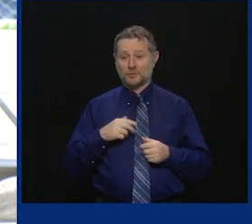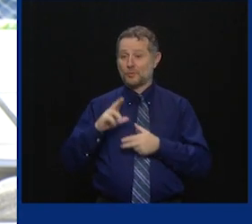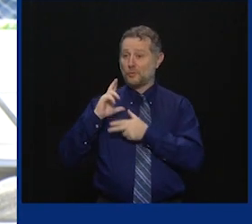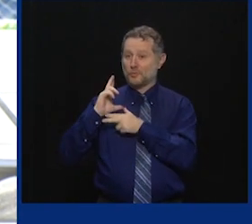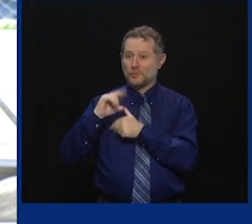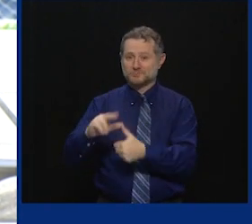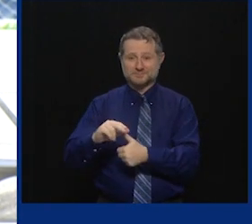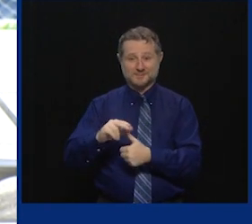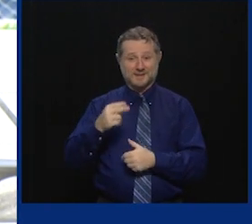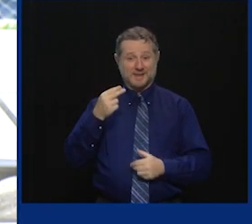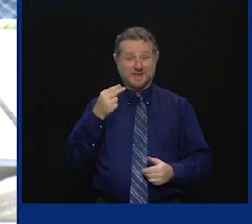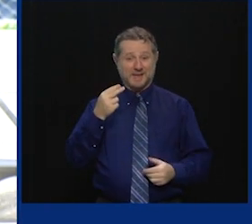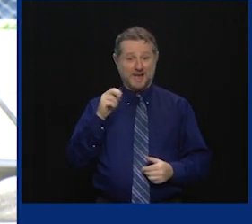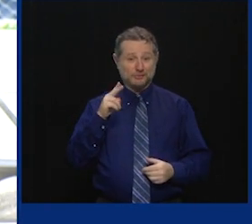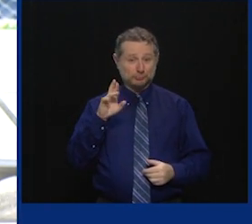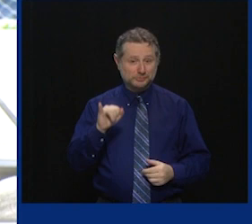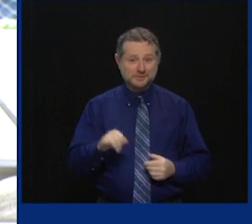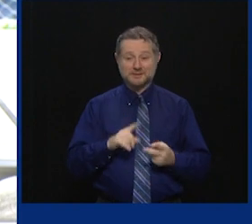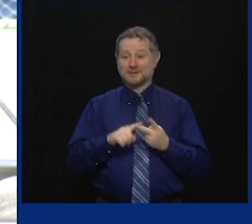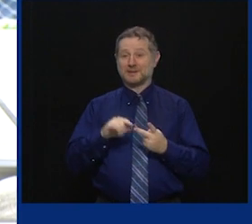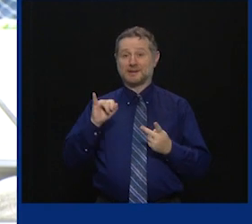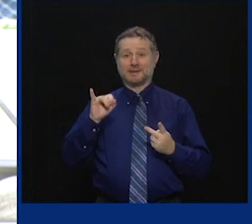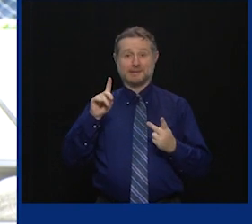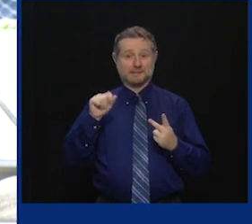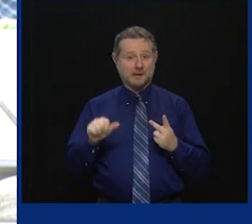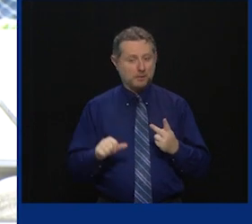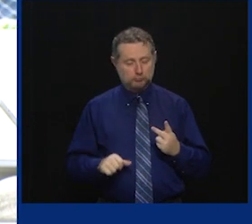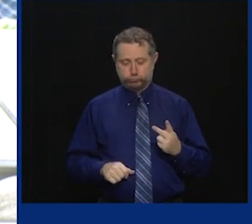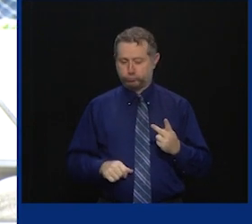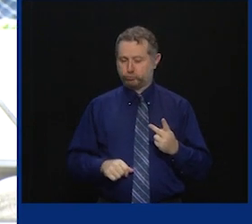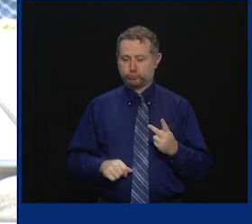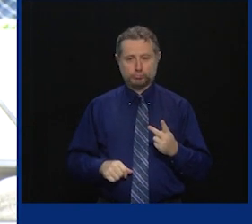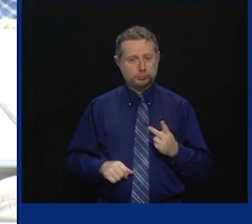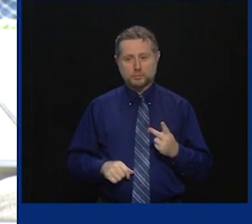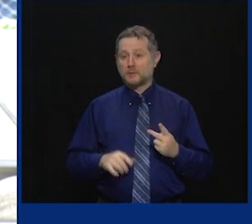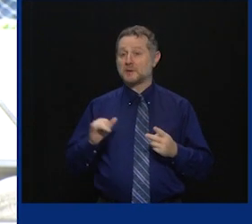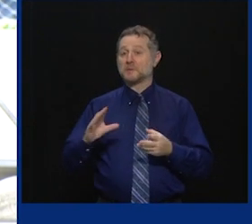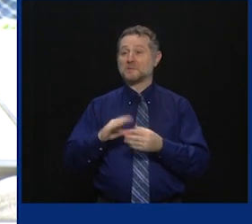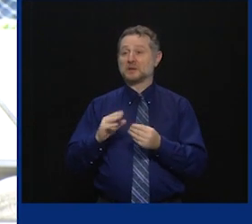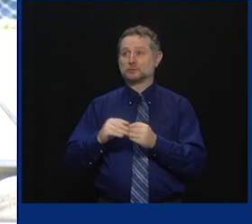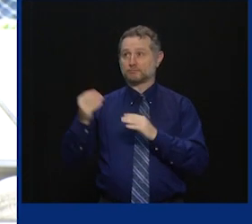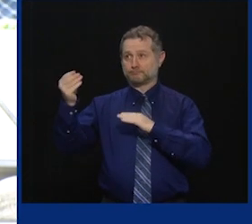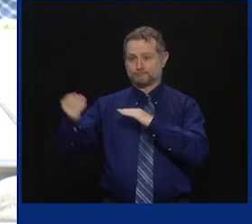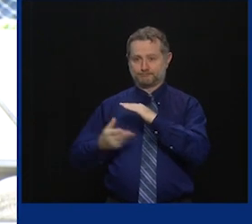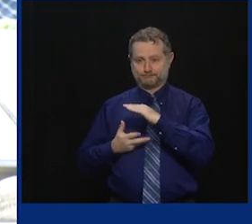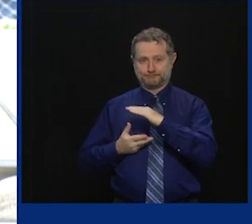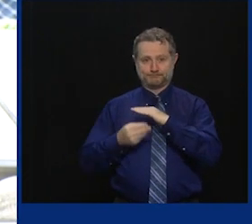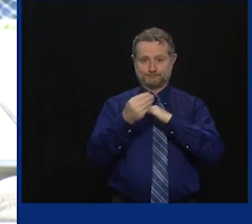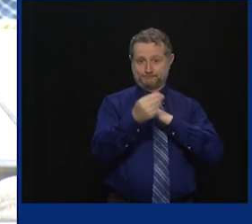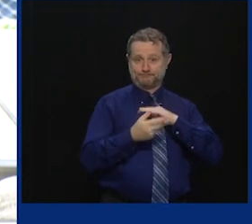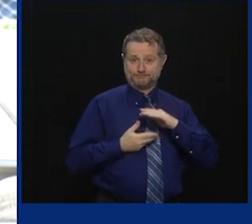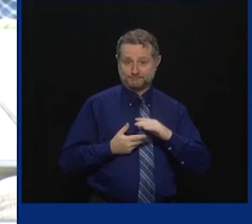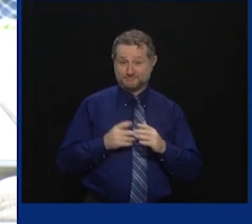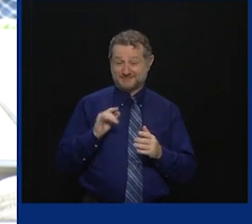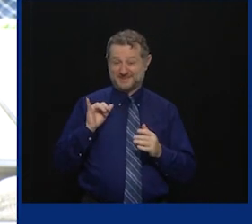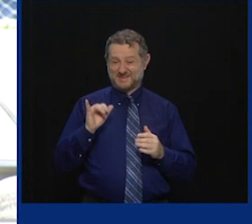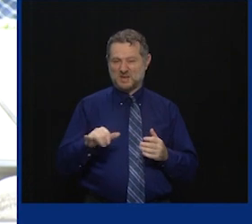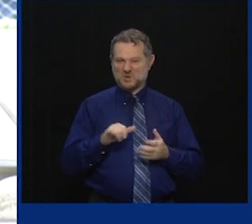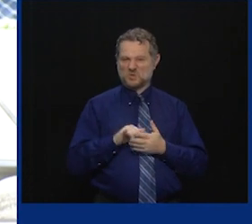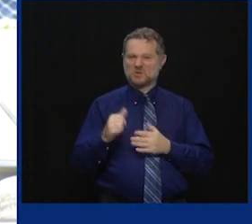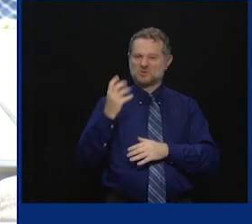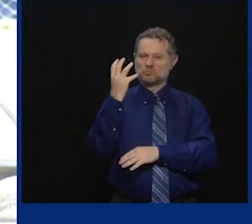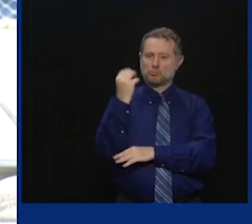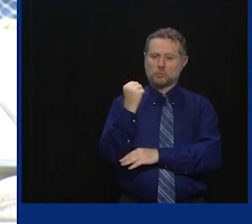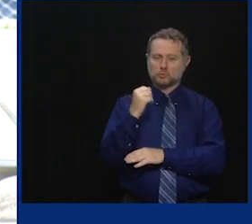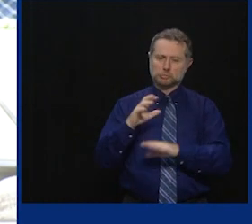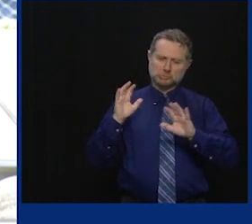message that we are in a new climate reality. And because of those two experiences, we had a record-breaking rainfall, I